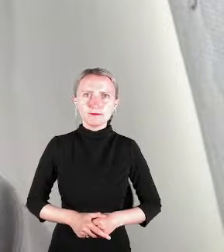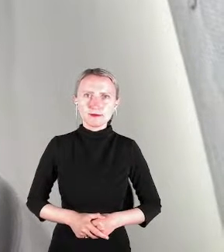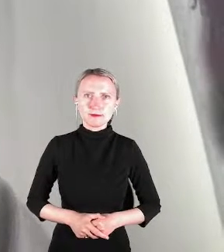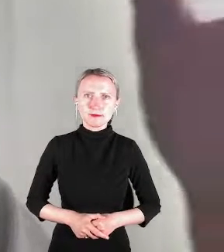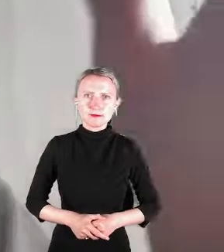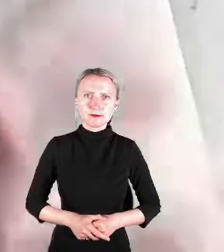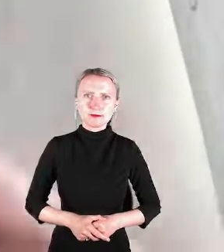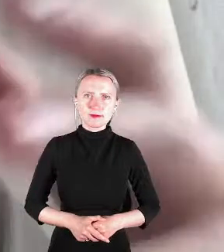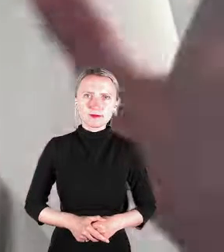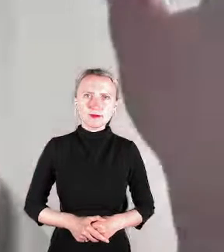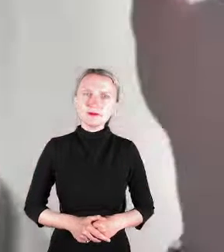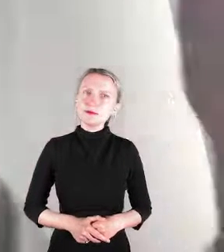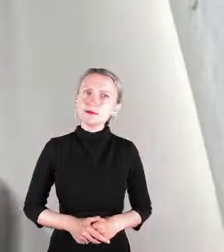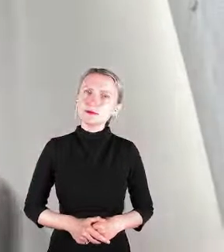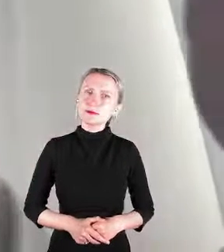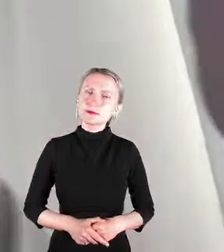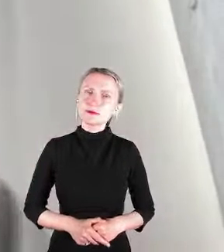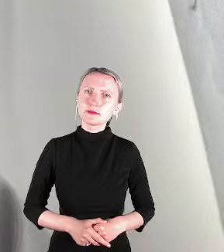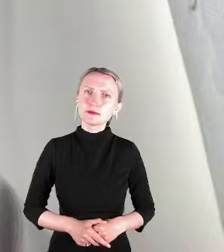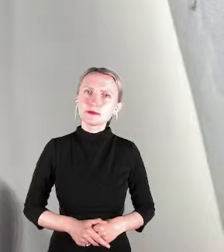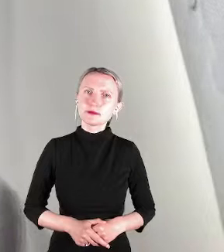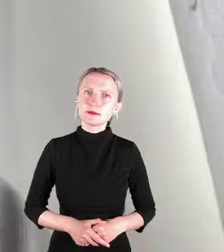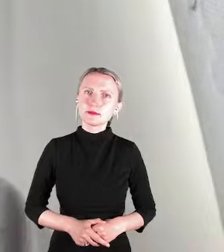you transfer